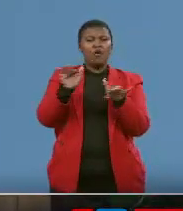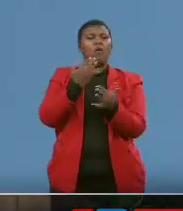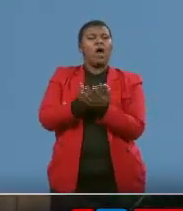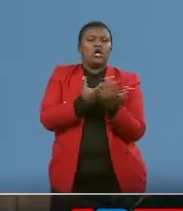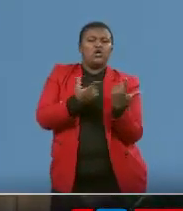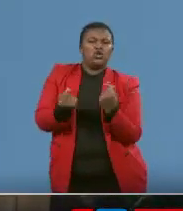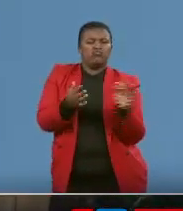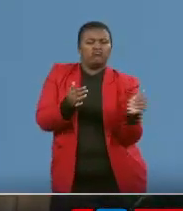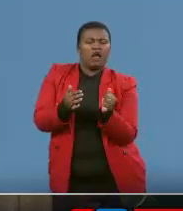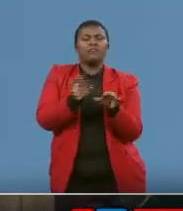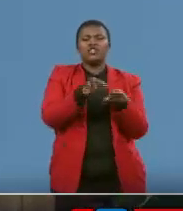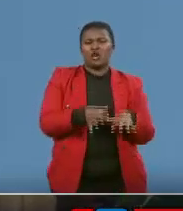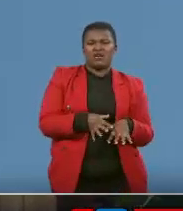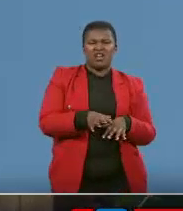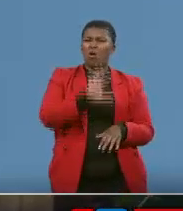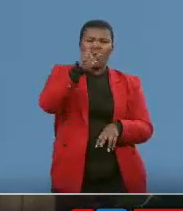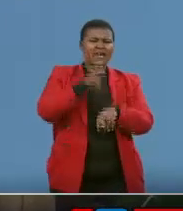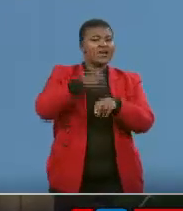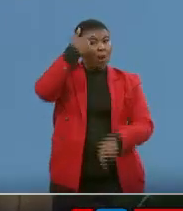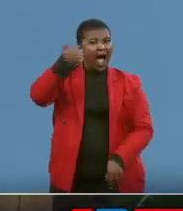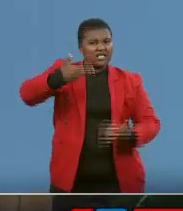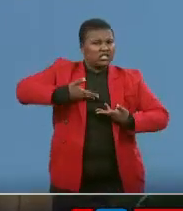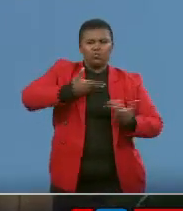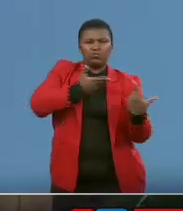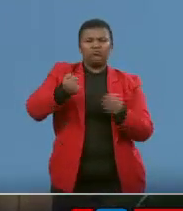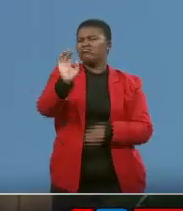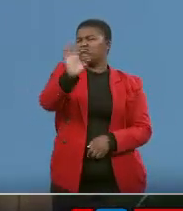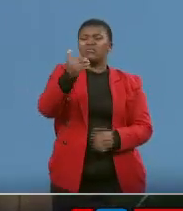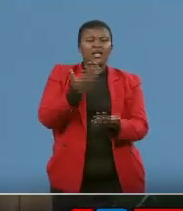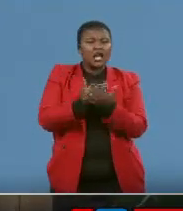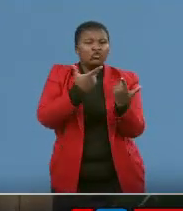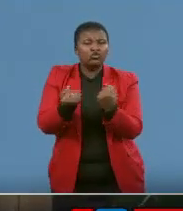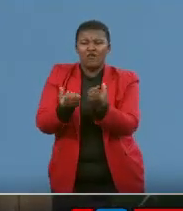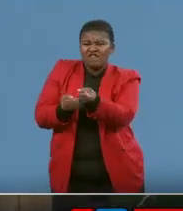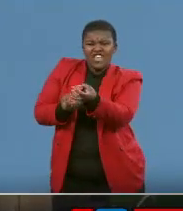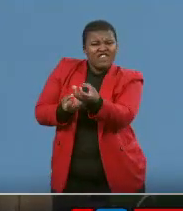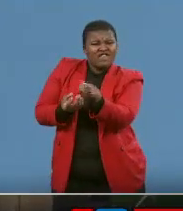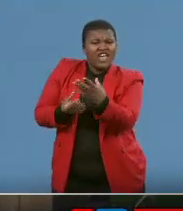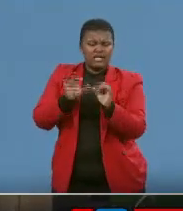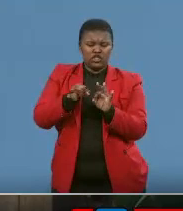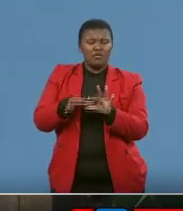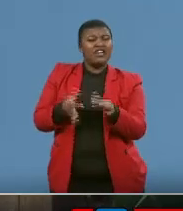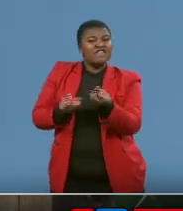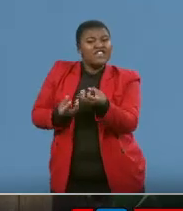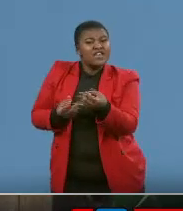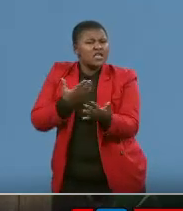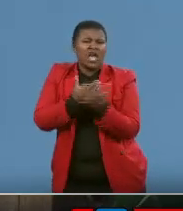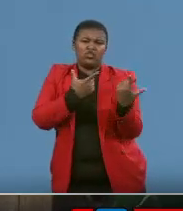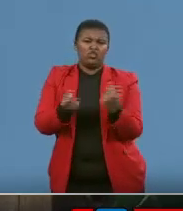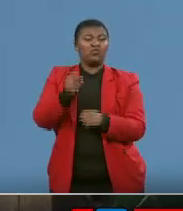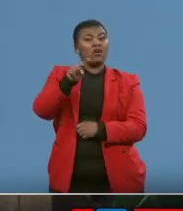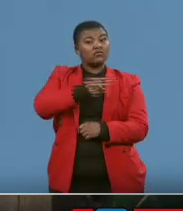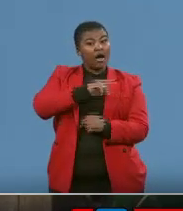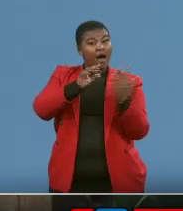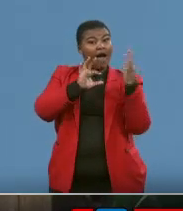a hearing person. A deaf person can do it. We've tried it before. You can do it through feed. There are so many ways of doing it, which is why Indie